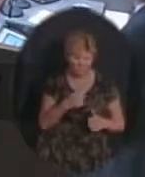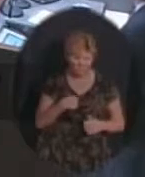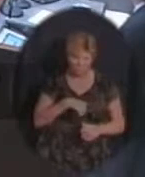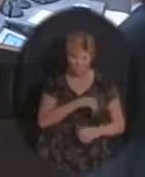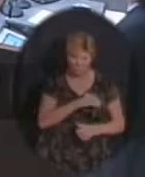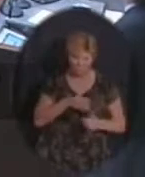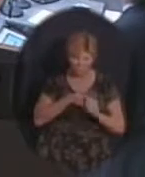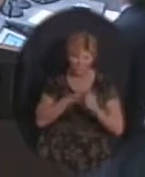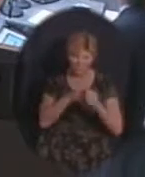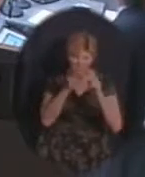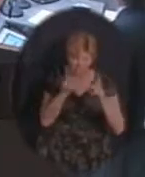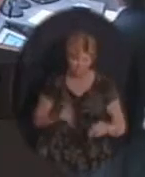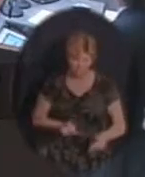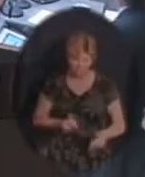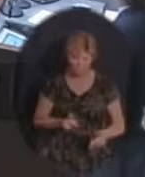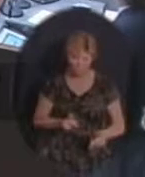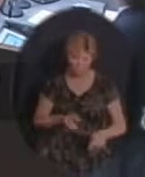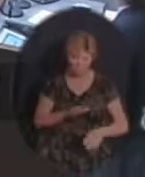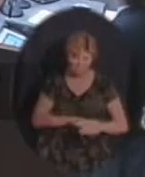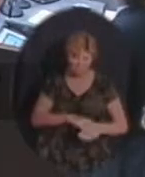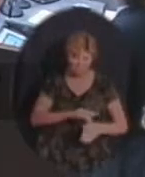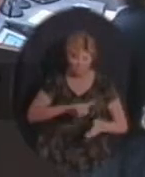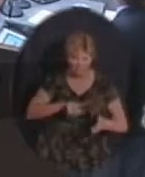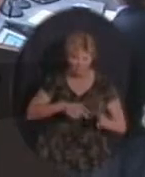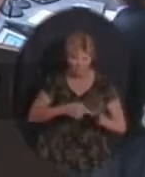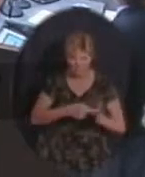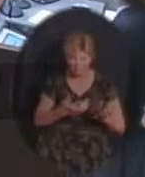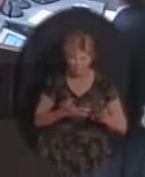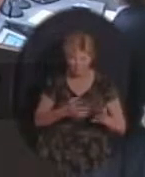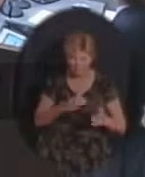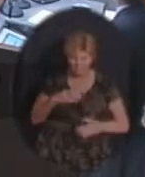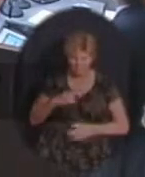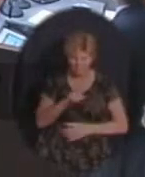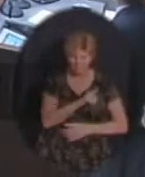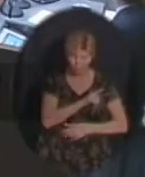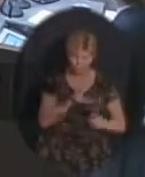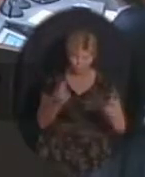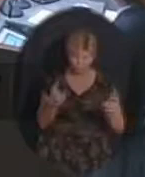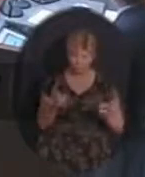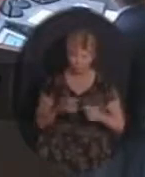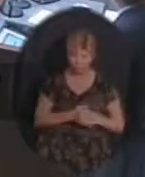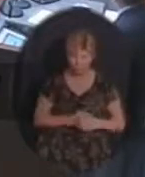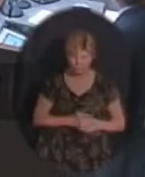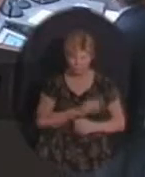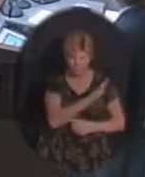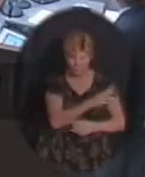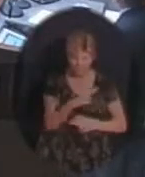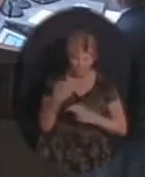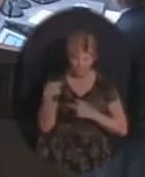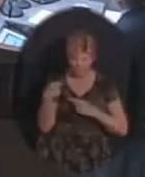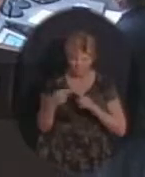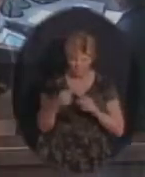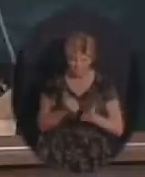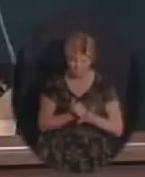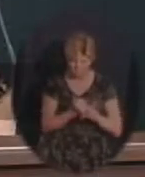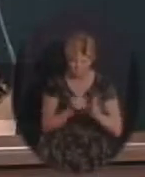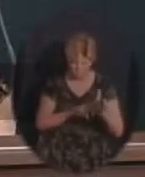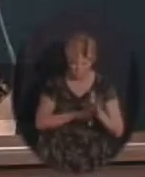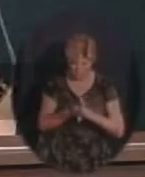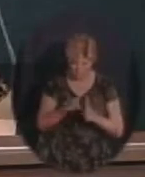work out of professional counsel, and it's his responsibility to help develop that